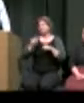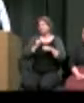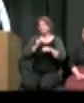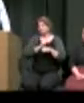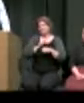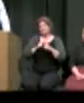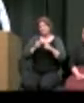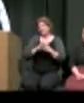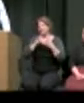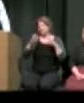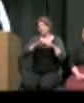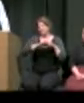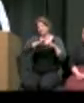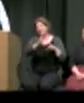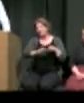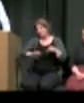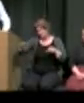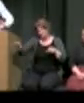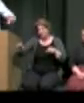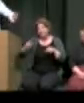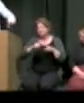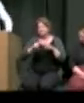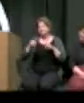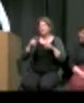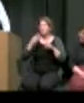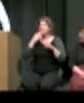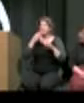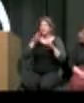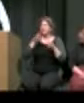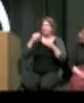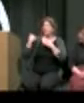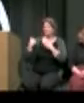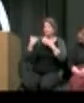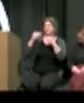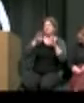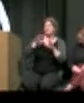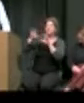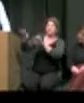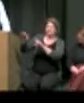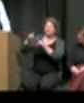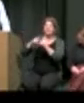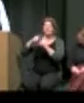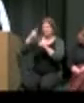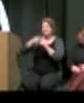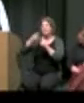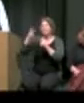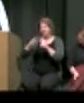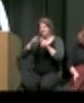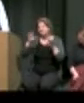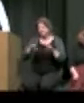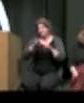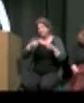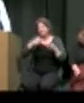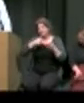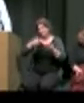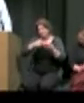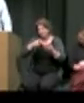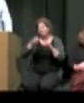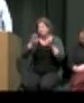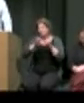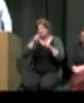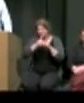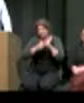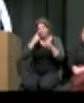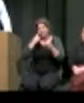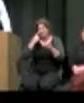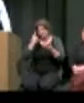it's just a lot of pipe. So we just kind of put them on it, and they were there for almost a month and a half, just welding, certifying every weld,